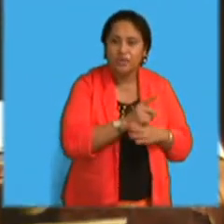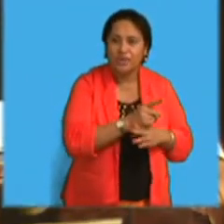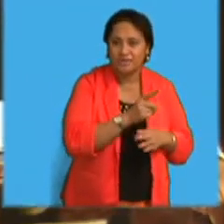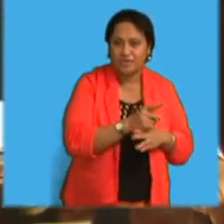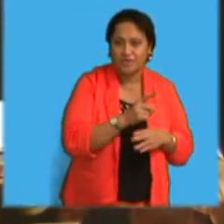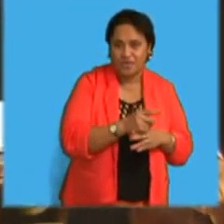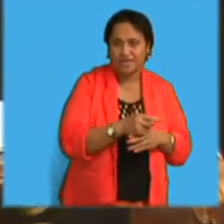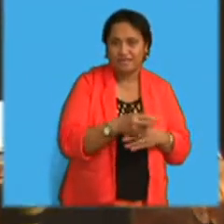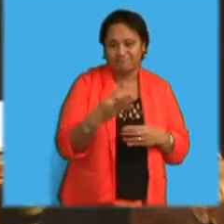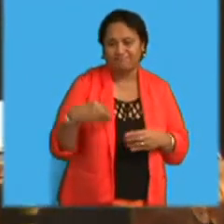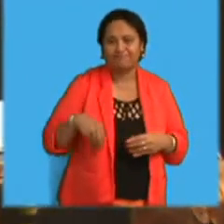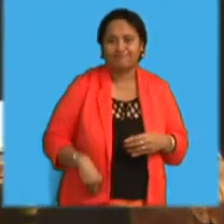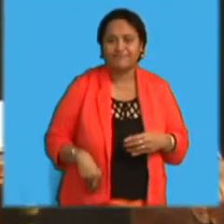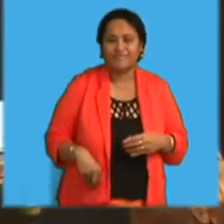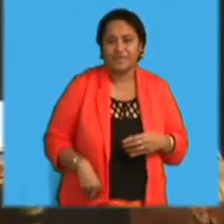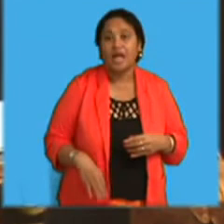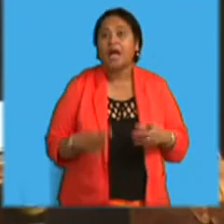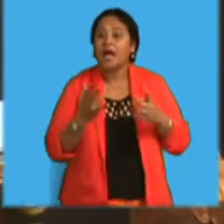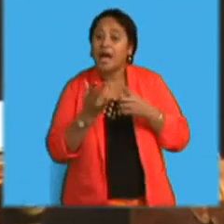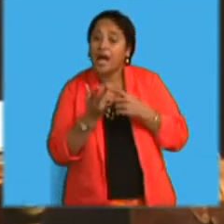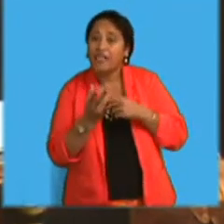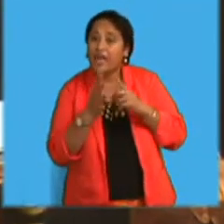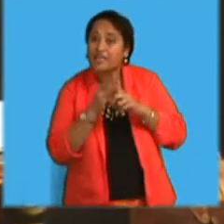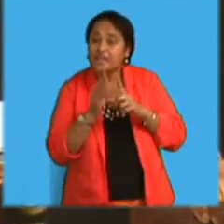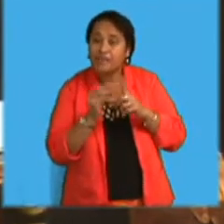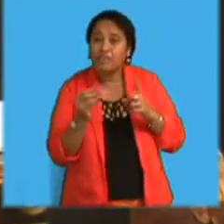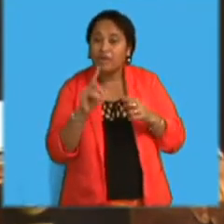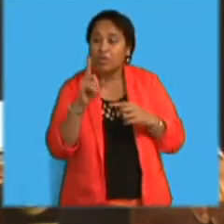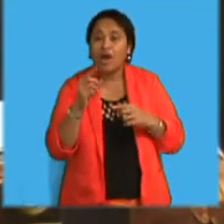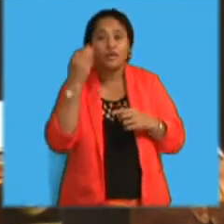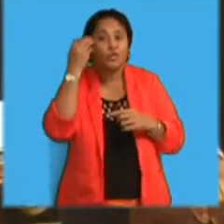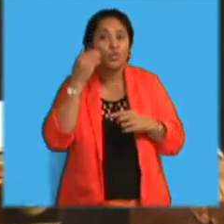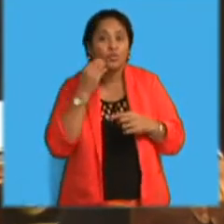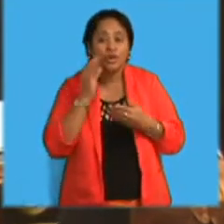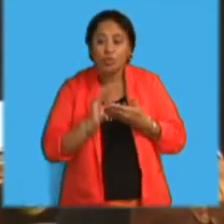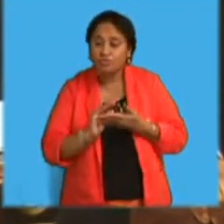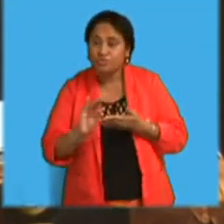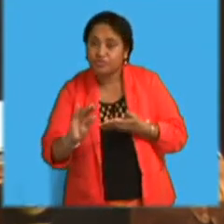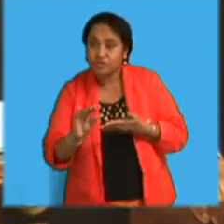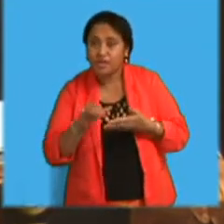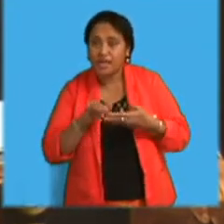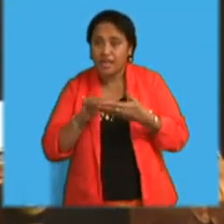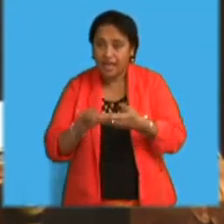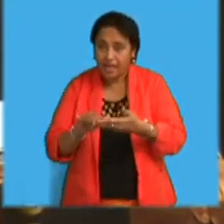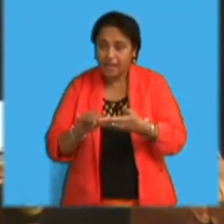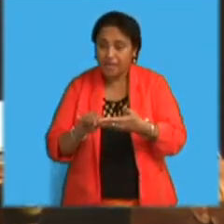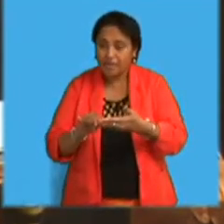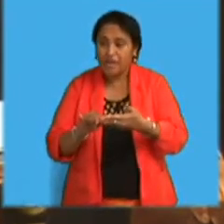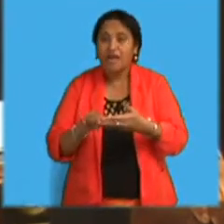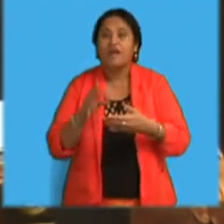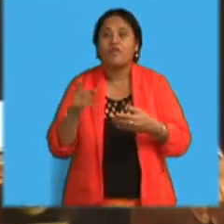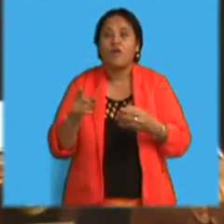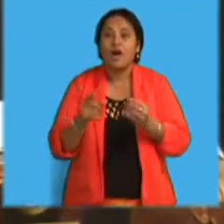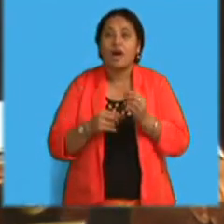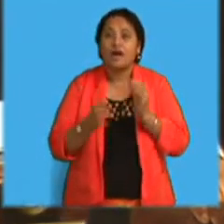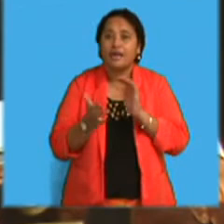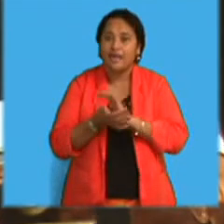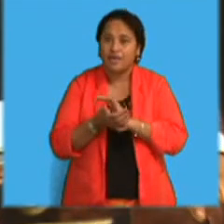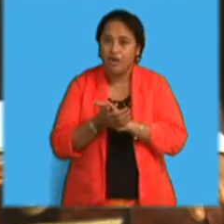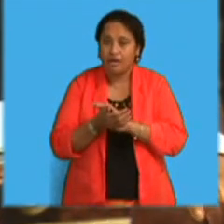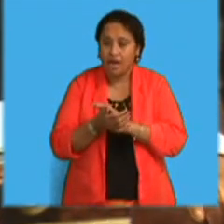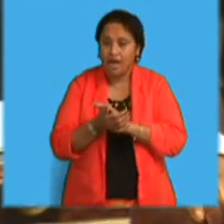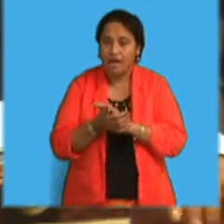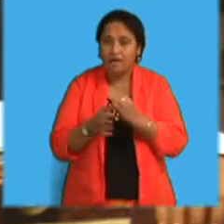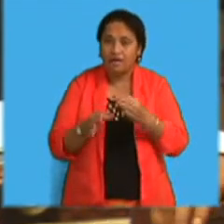Lagamaivuna from Senganga is employing 2 people to harvest yangona, Madam Speaker. She is earning about $120 to $150 per week. Mr. Ganinda Prasad